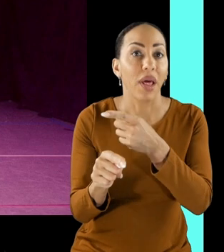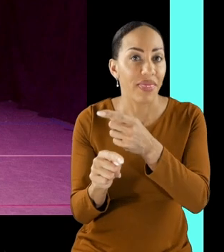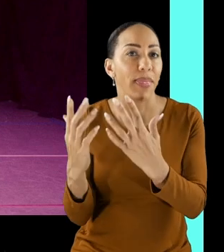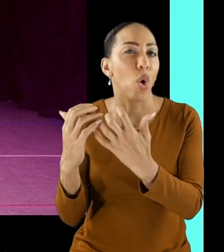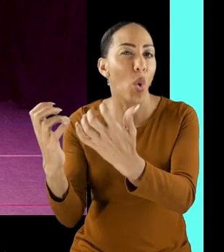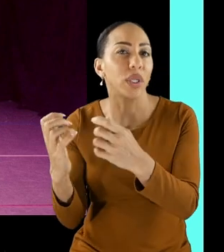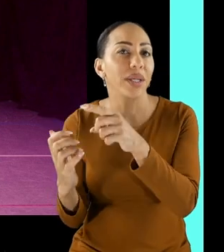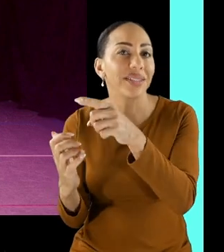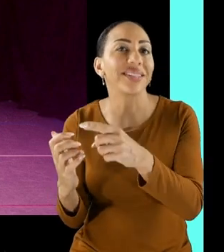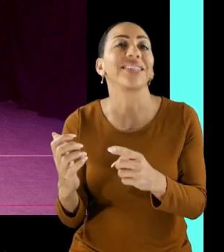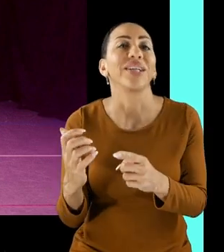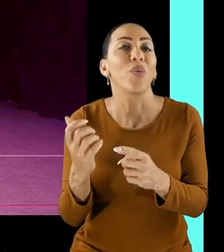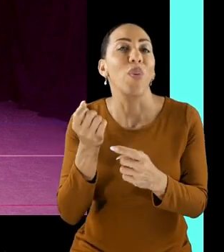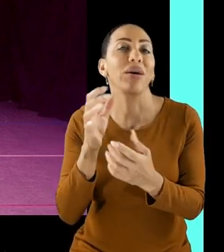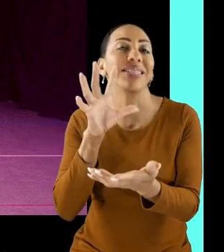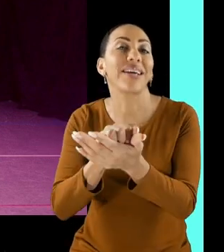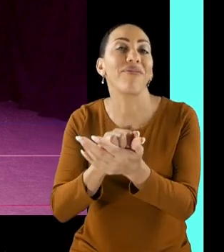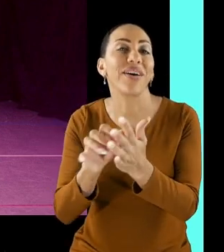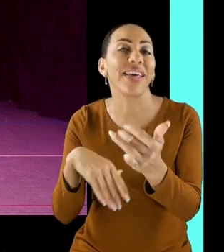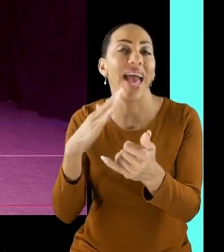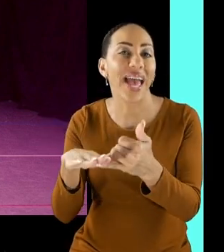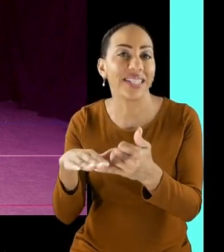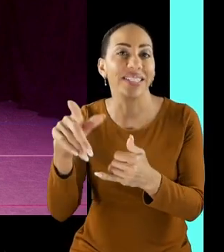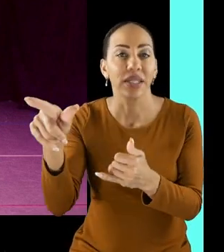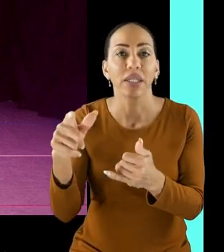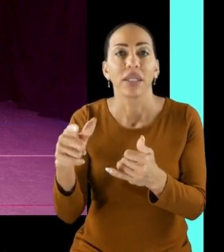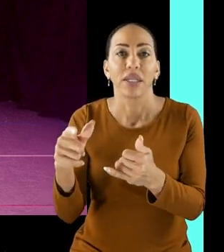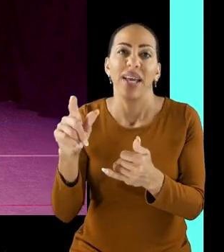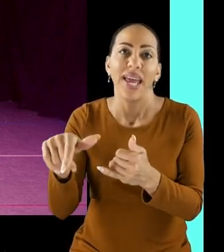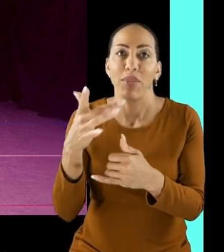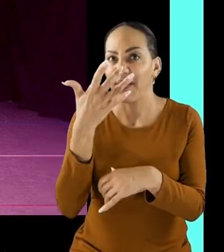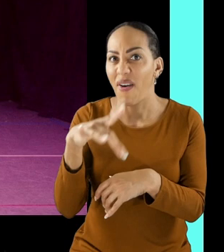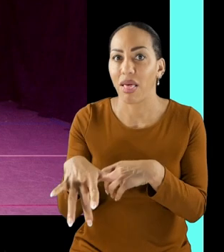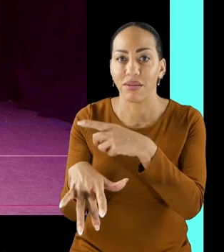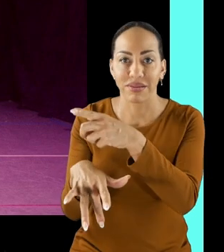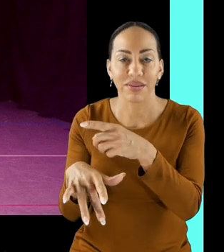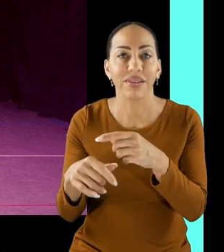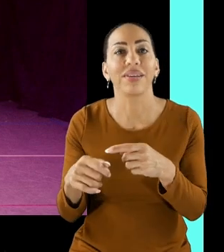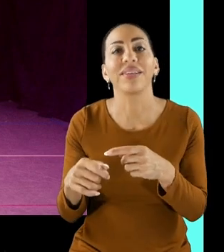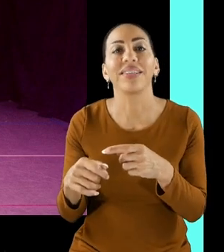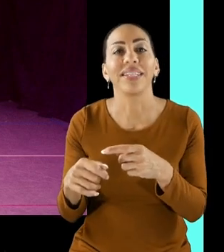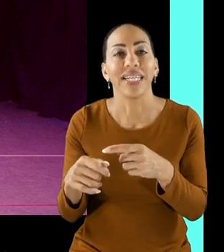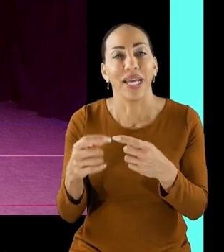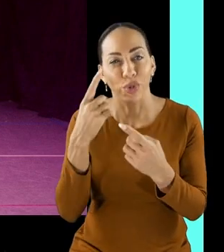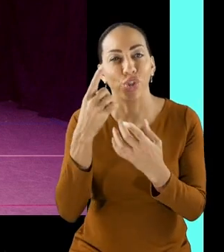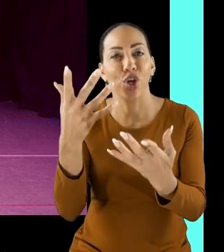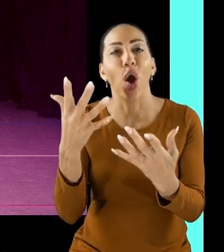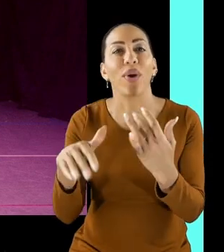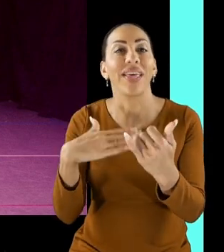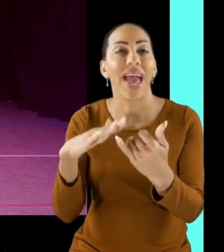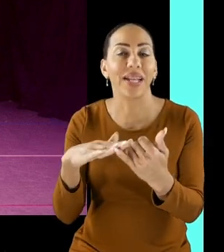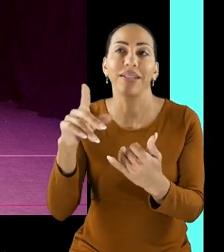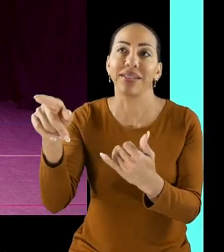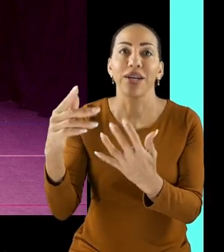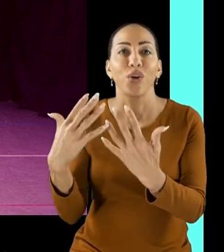audience to discover that the voting was rigged, that the charts they see on screen showing how much of the audience voted in favour of the panel, with